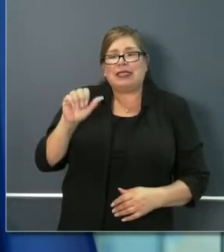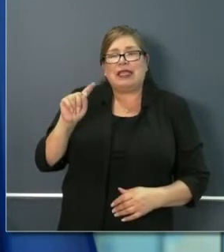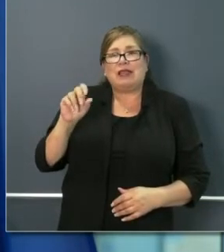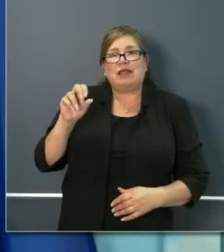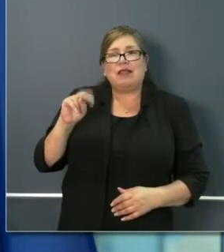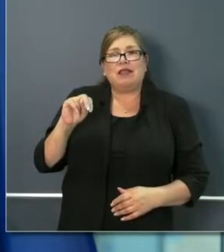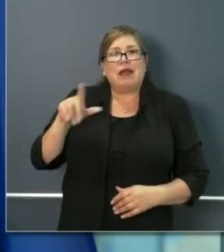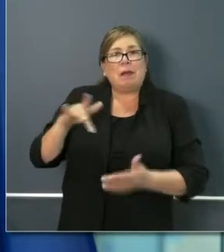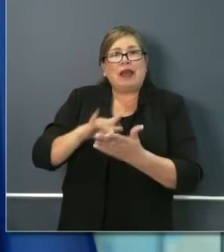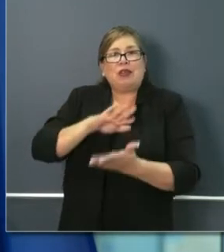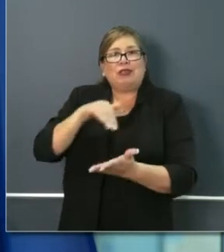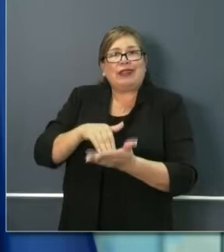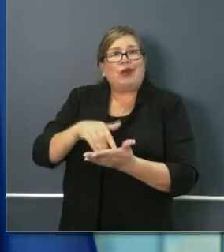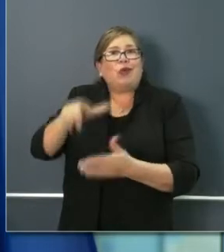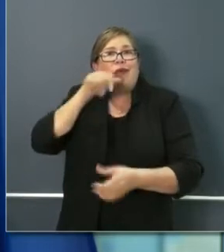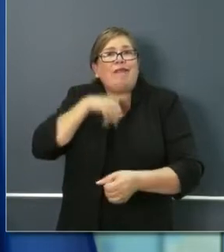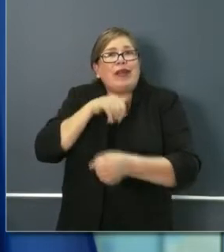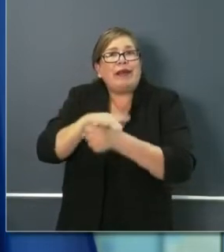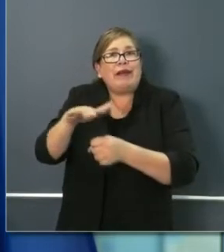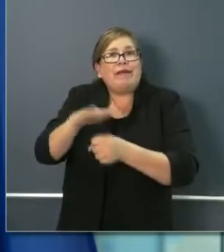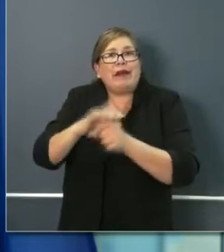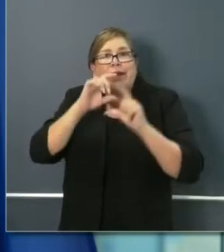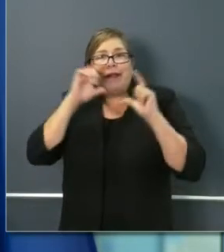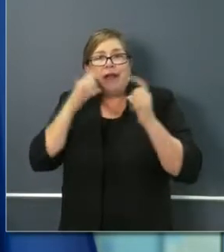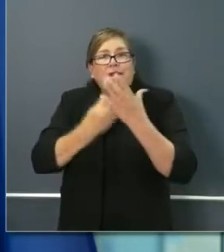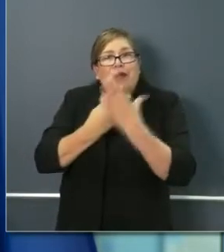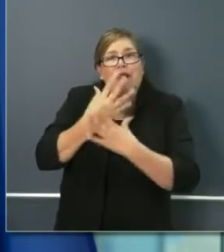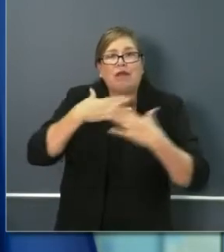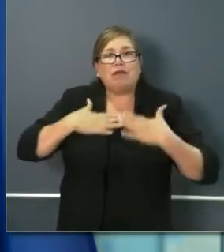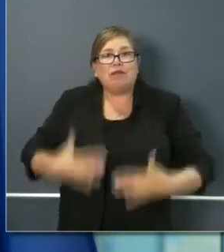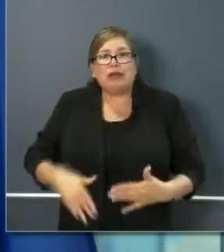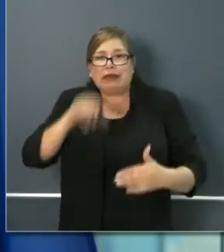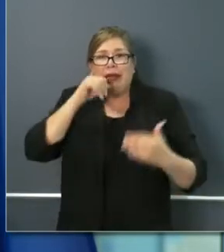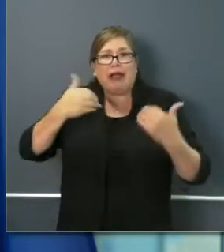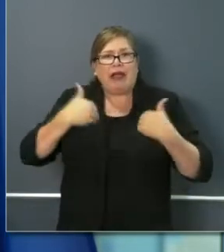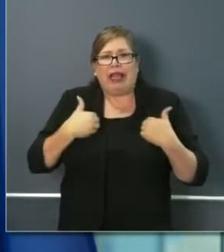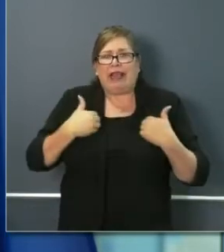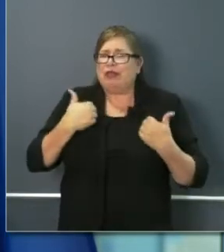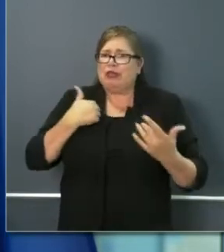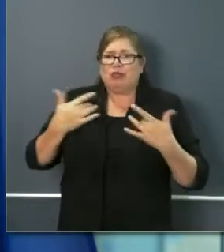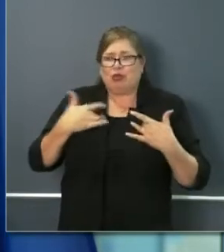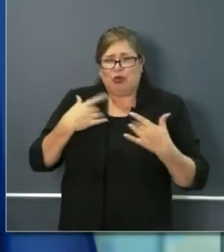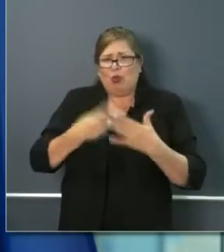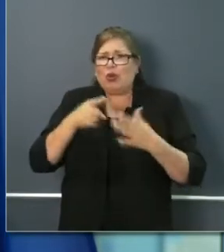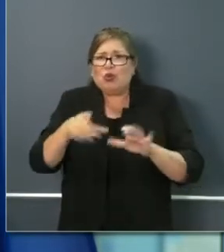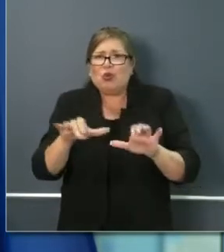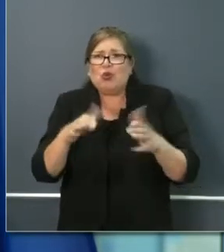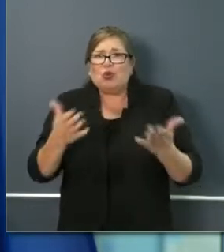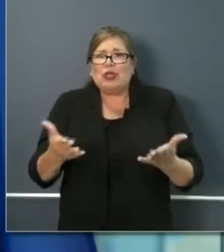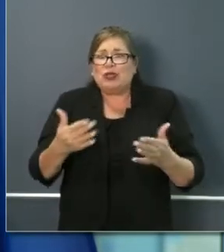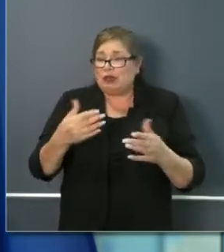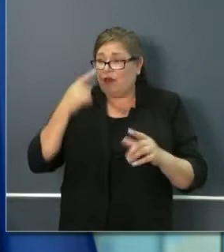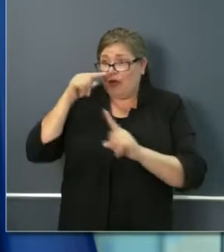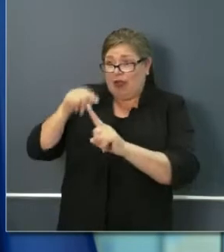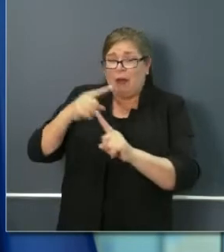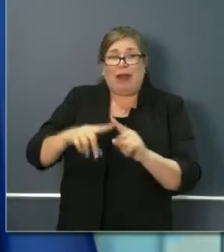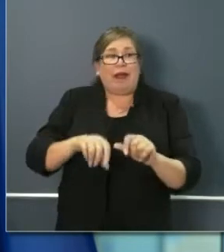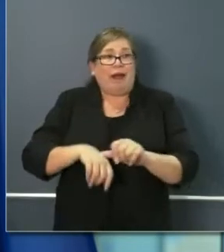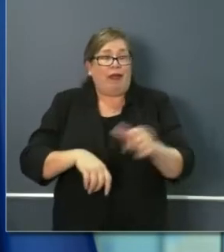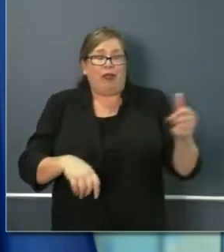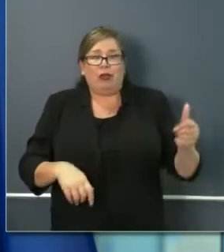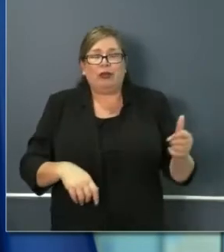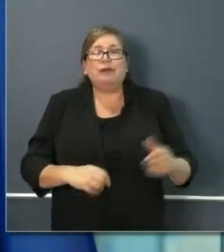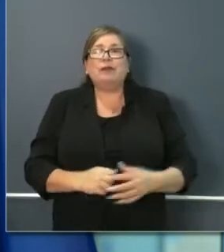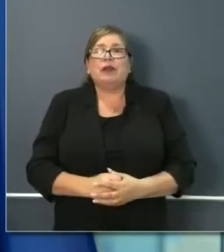what the state is doing to address those needs. Yeah, well, look, as you know, we brought Seton online. They have the capacity to go up to 220 rooms. They're not there